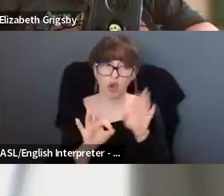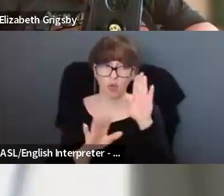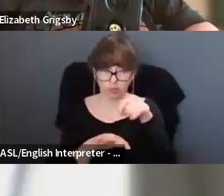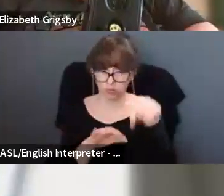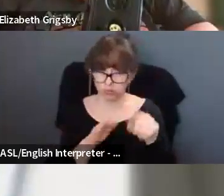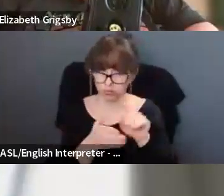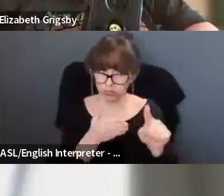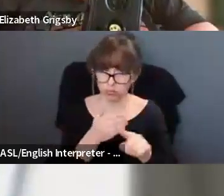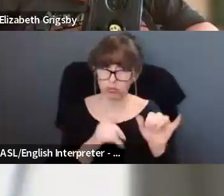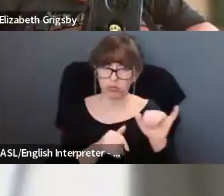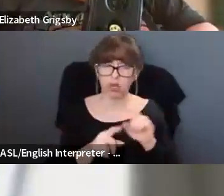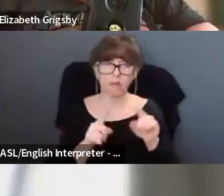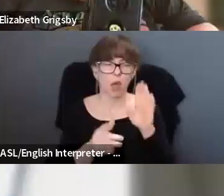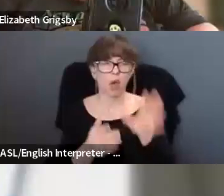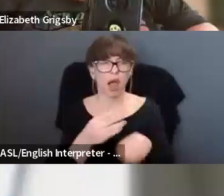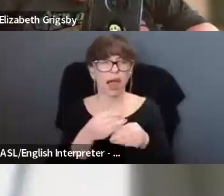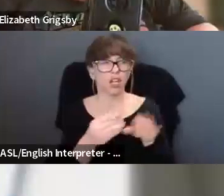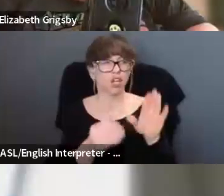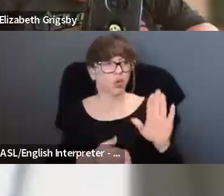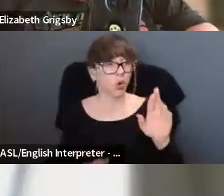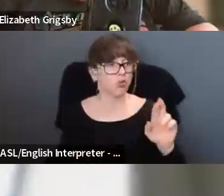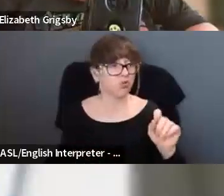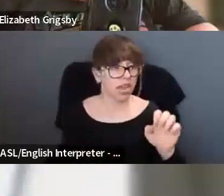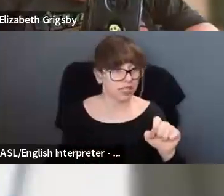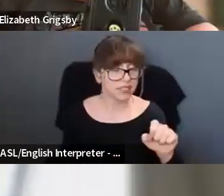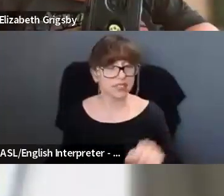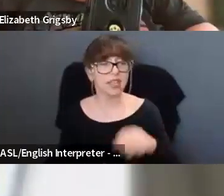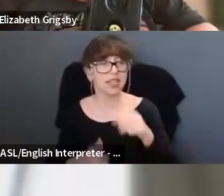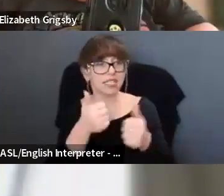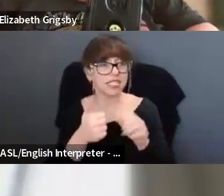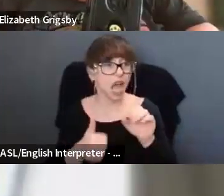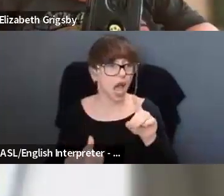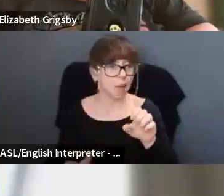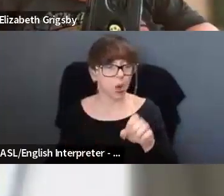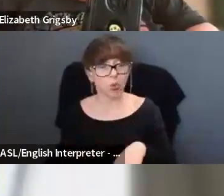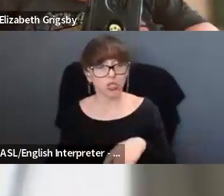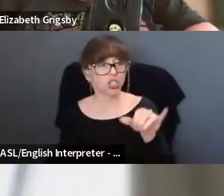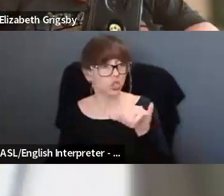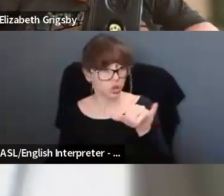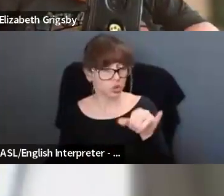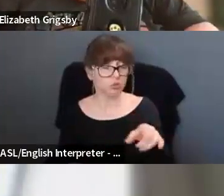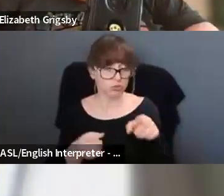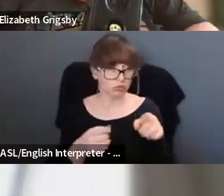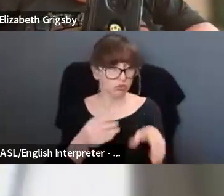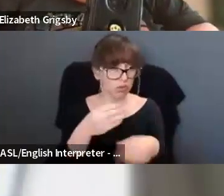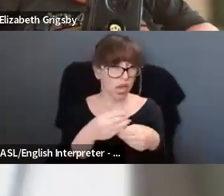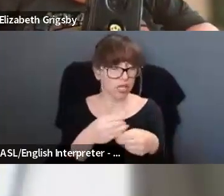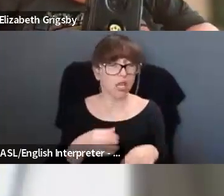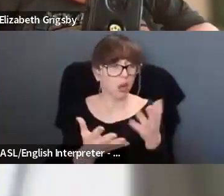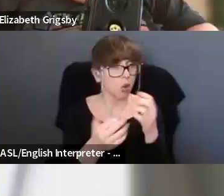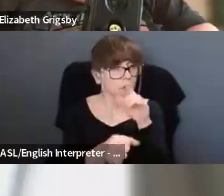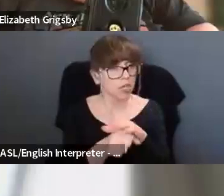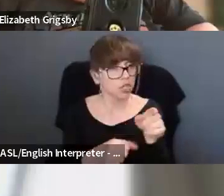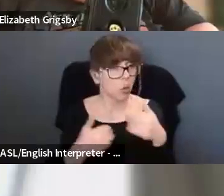also be putting your rates and your new subcodes on there as well, which again, we wanted to make sure that you had not only